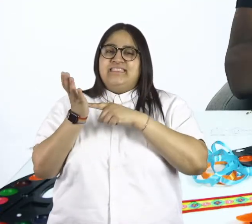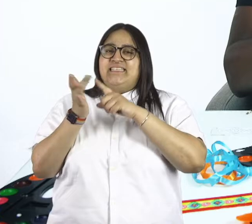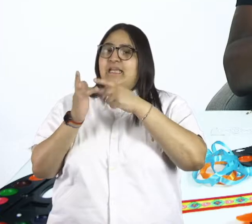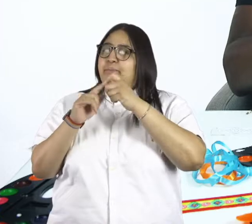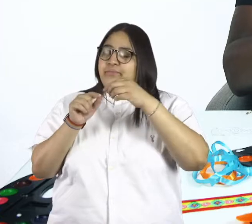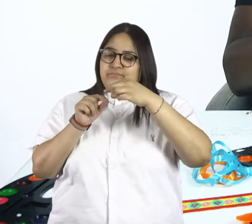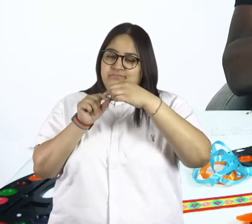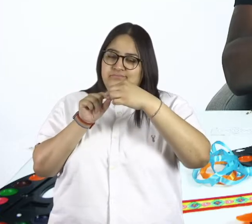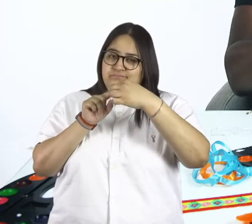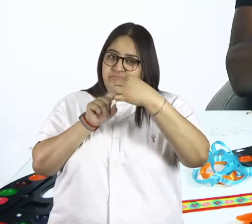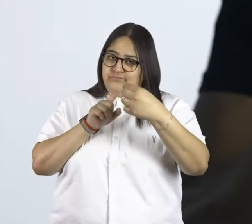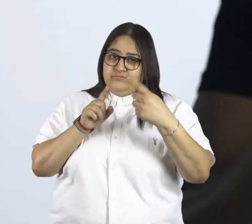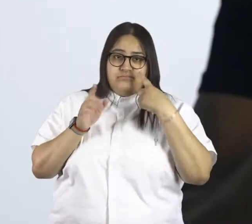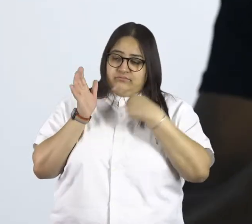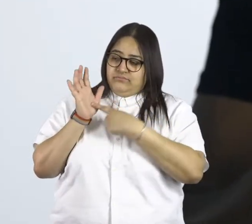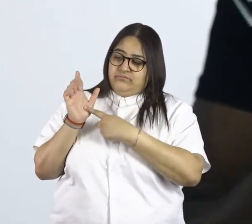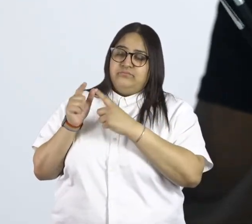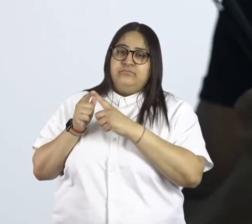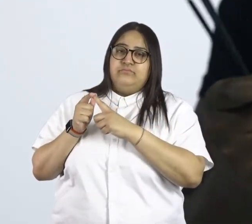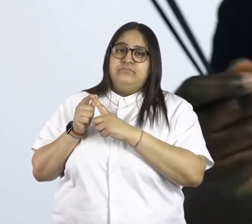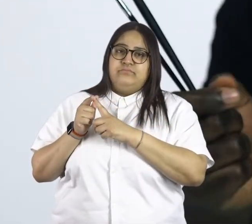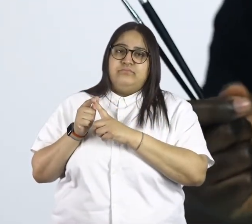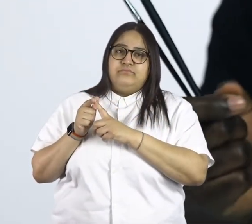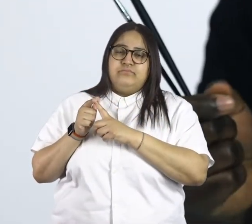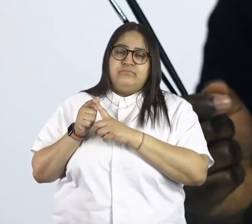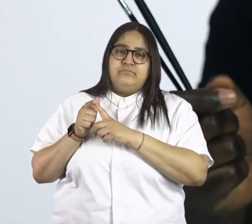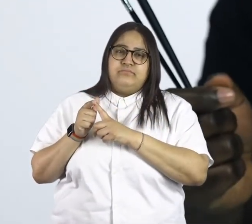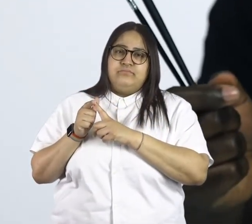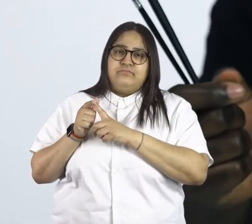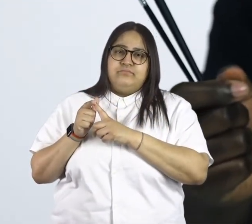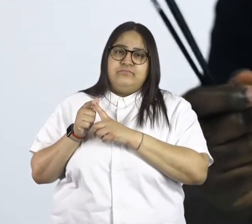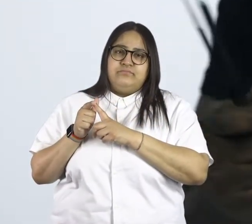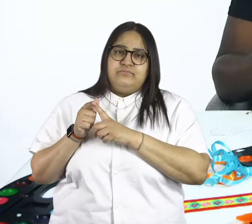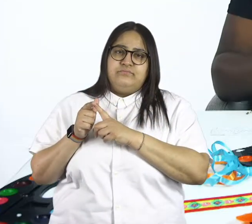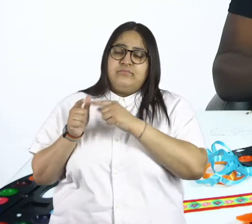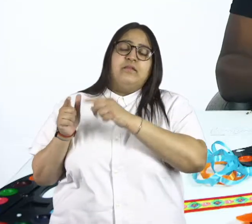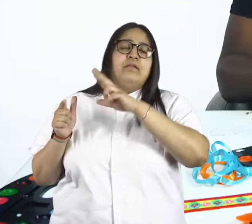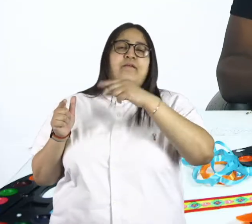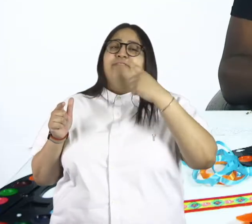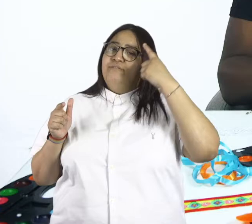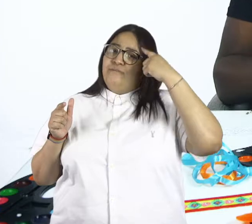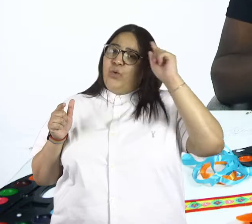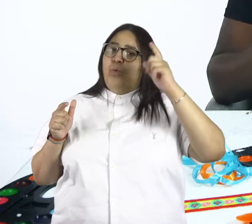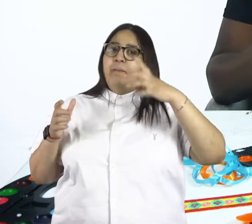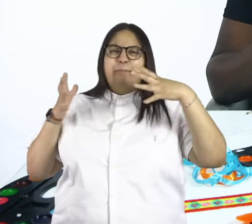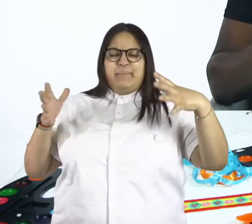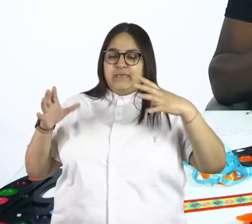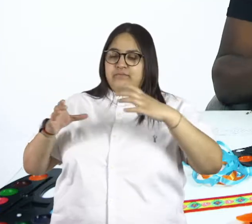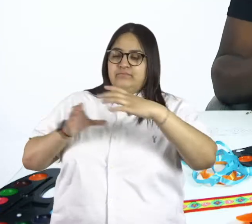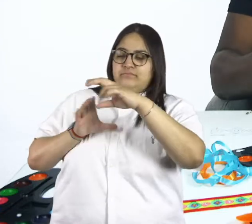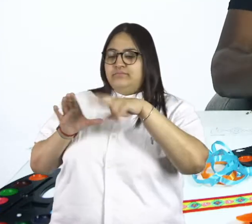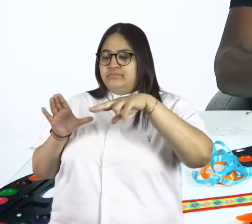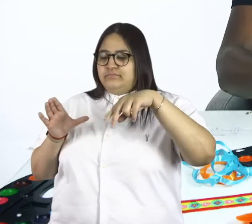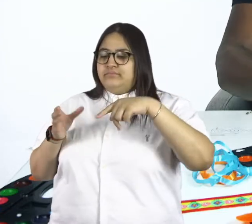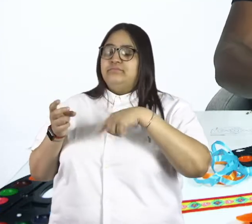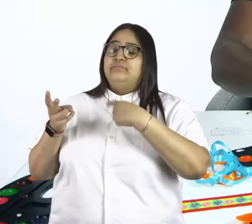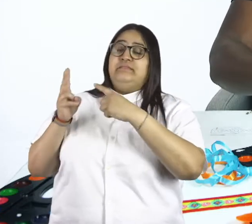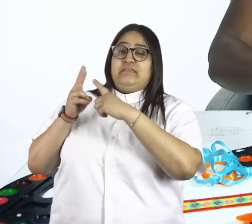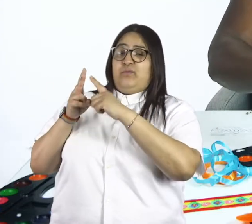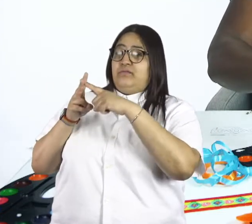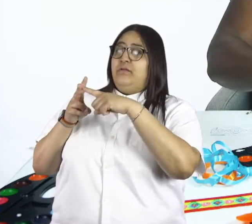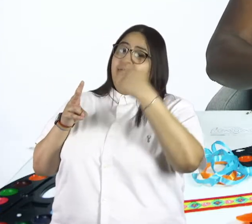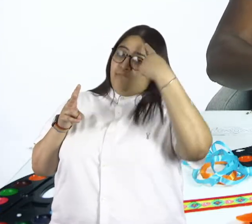that. That's easier for doing like covering big spaces. This one I use for mixing. Remember I told